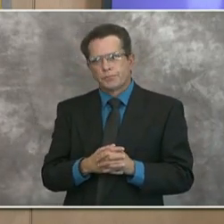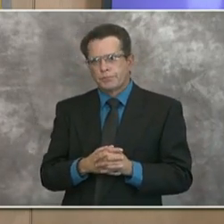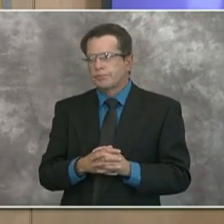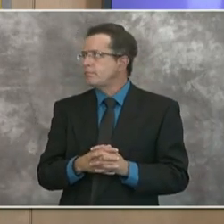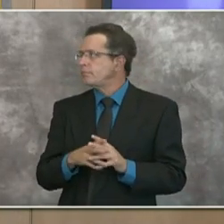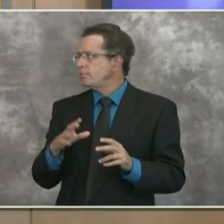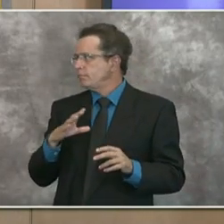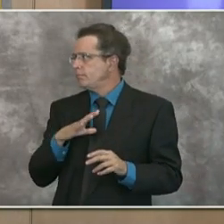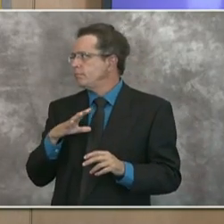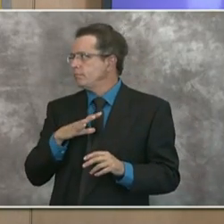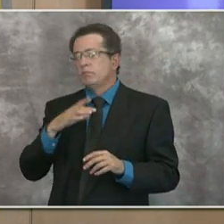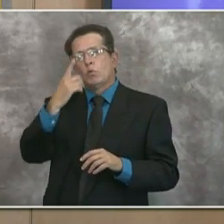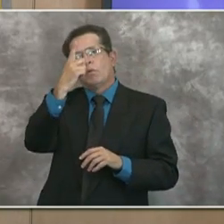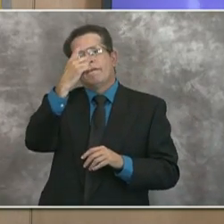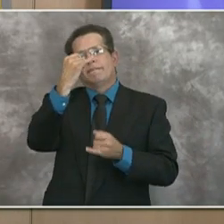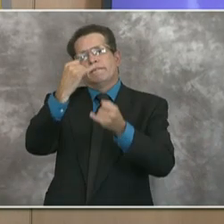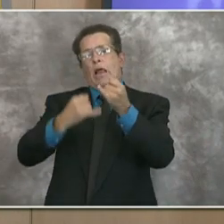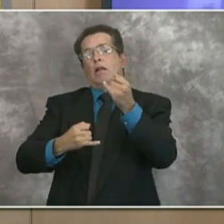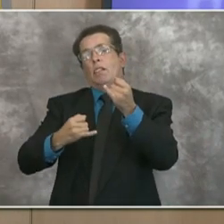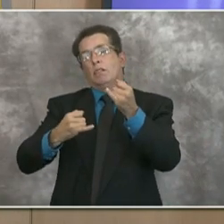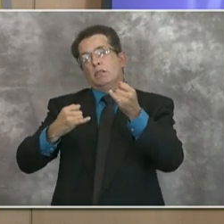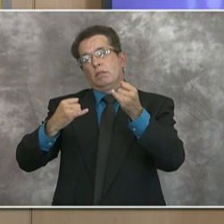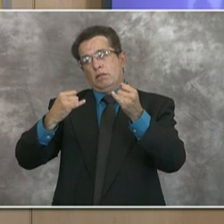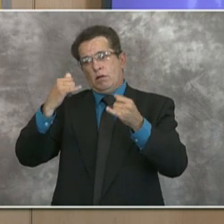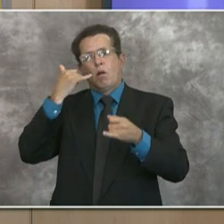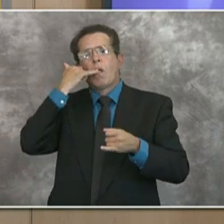Okay, I believe we have one final call-on question.